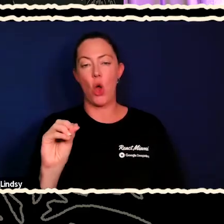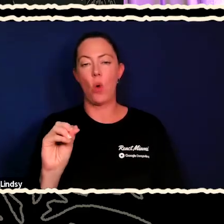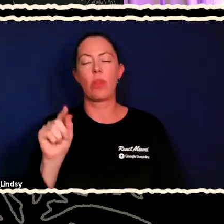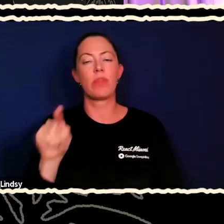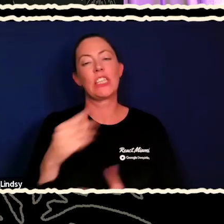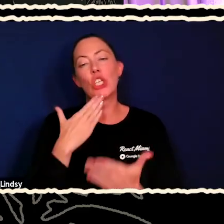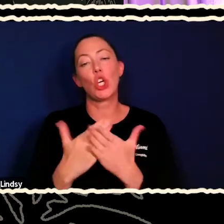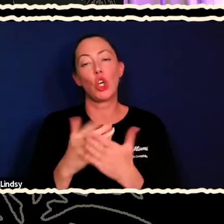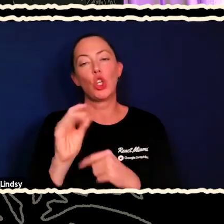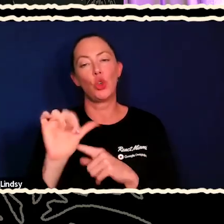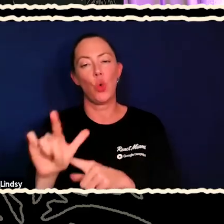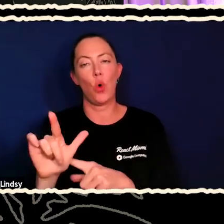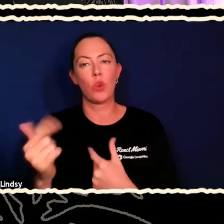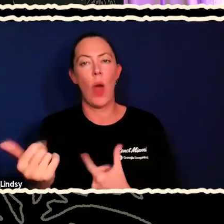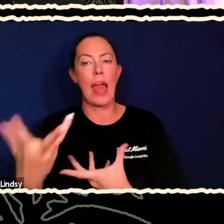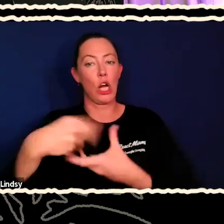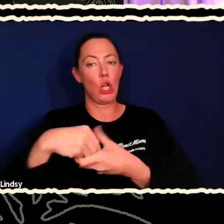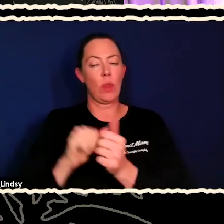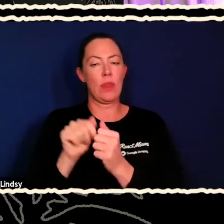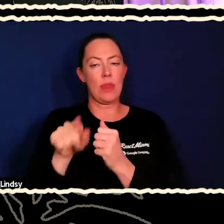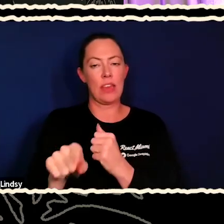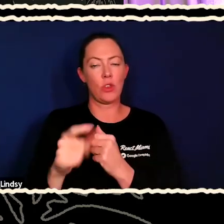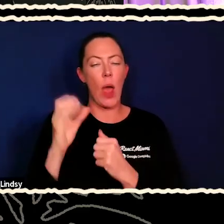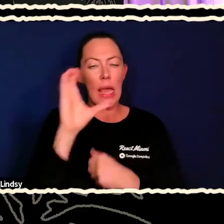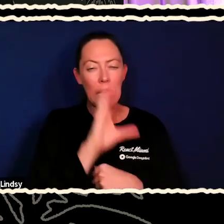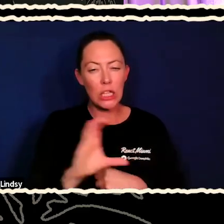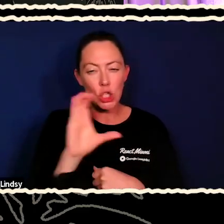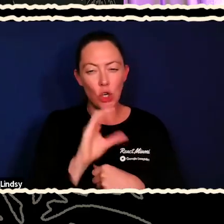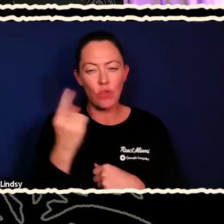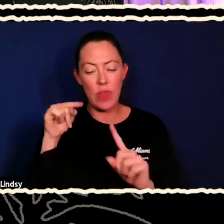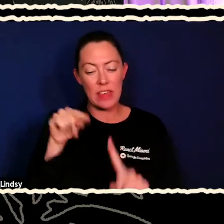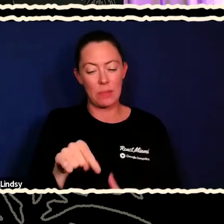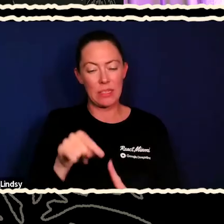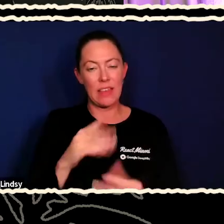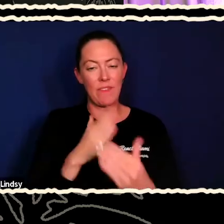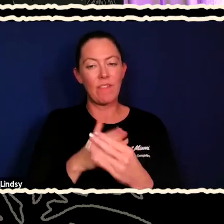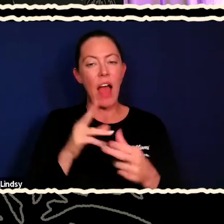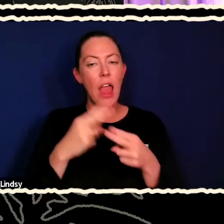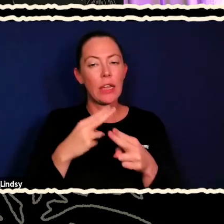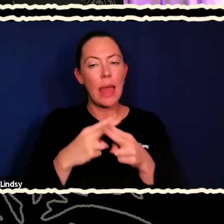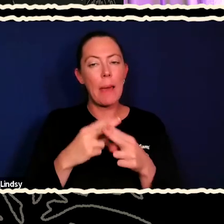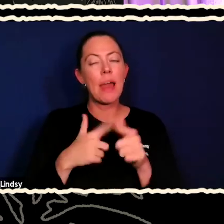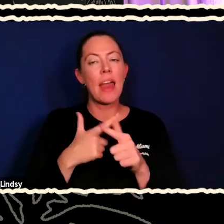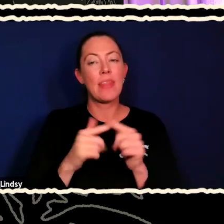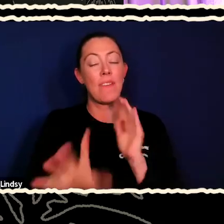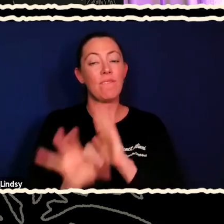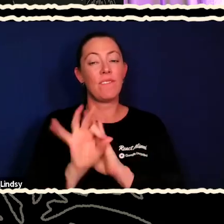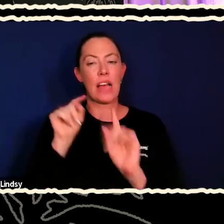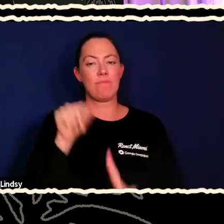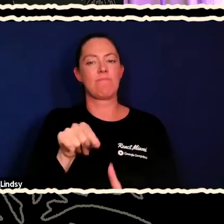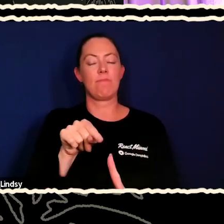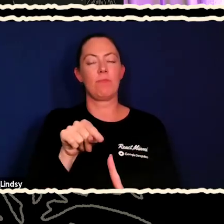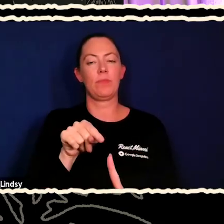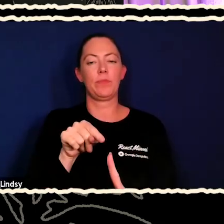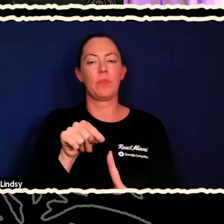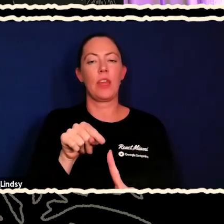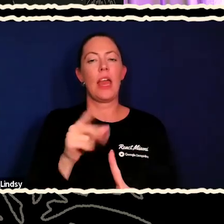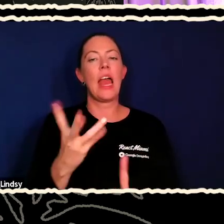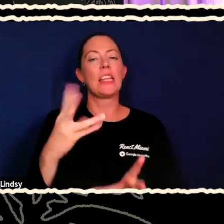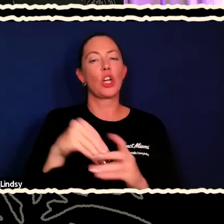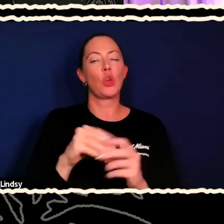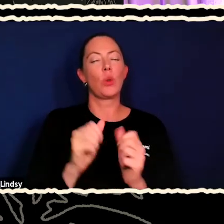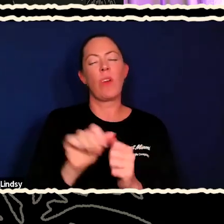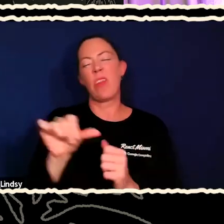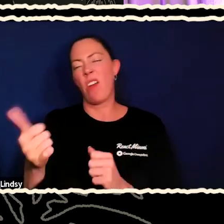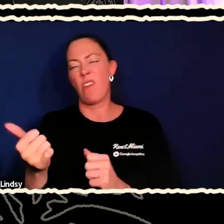I bundled it in here. So I can search this particular file name, and then I can go look for that particular file. It's included in a couple